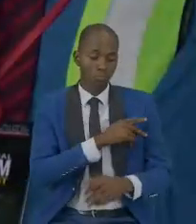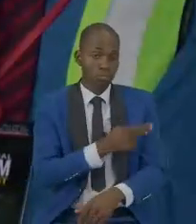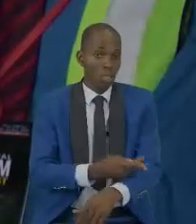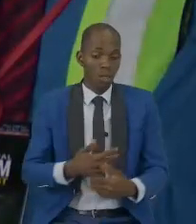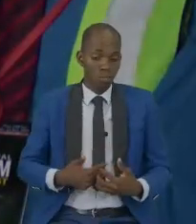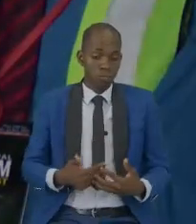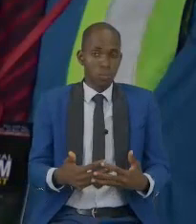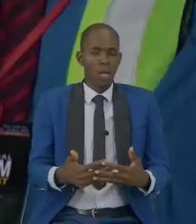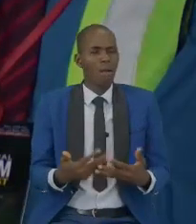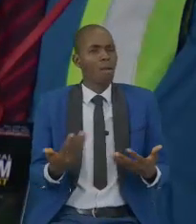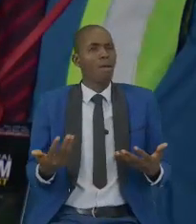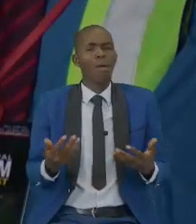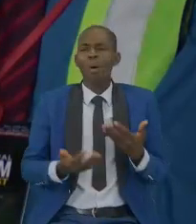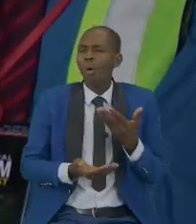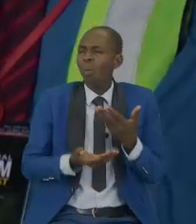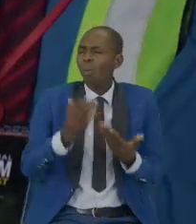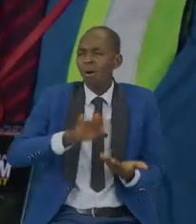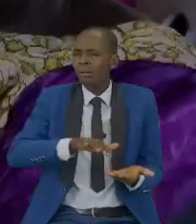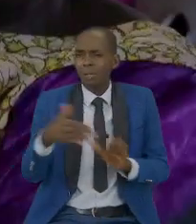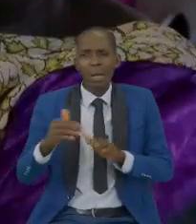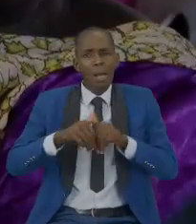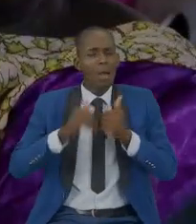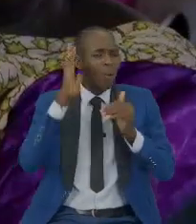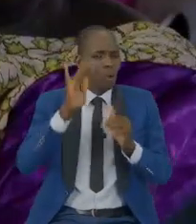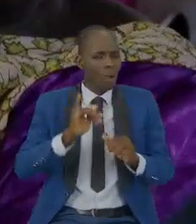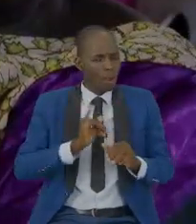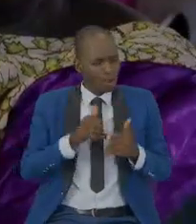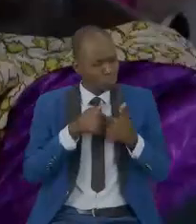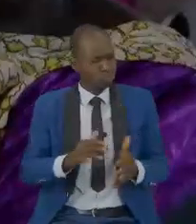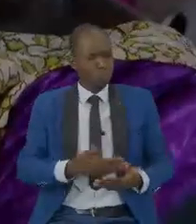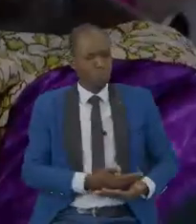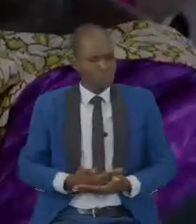I lose that? The sorrow of the world